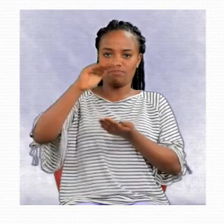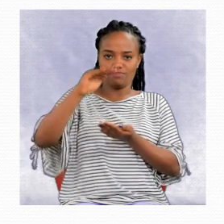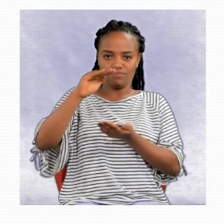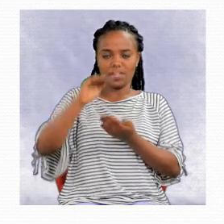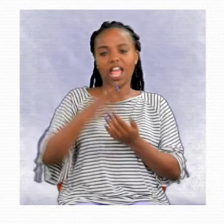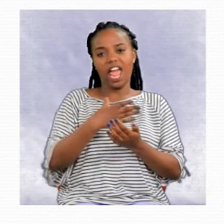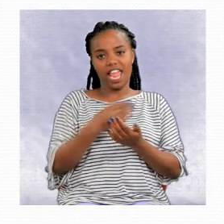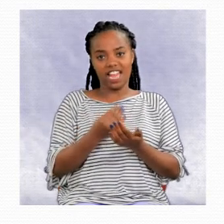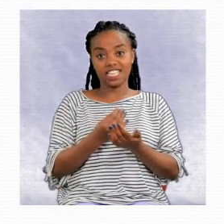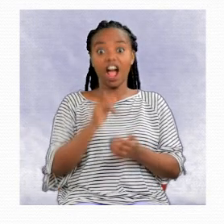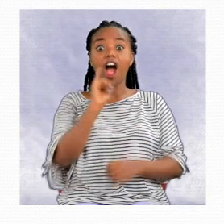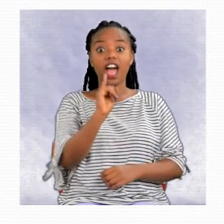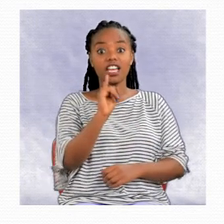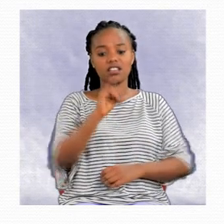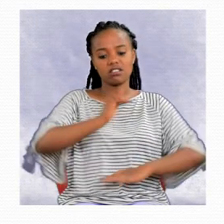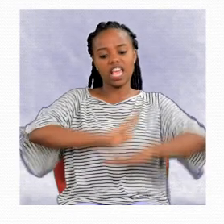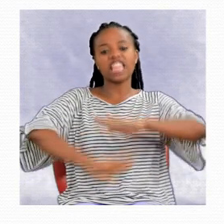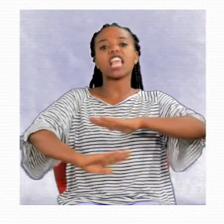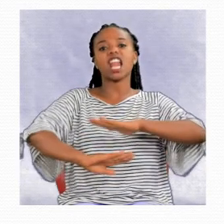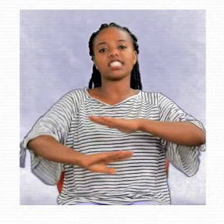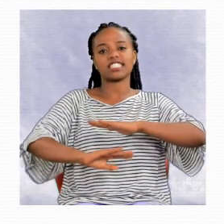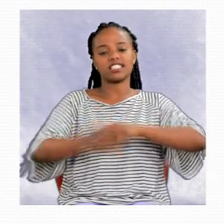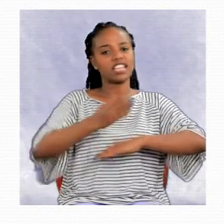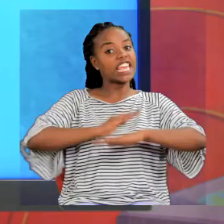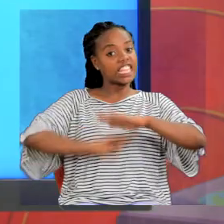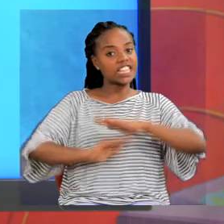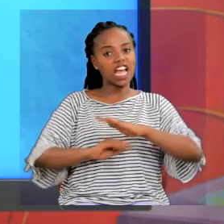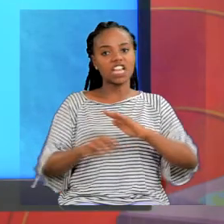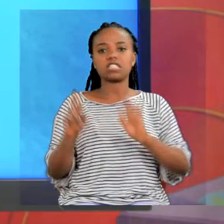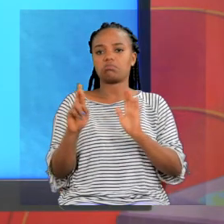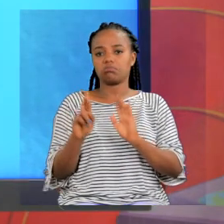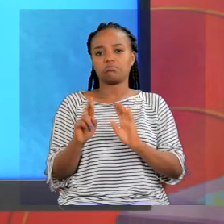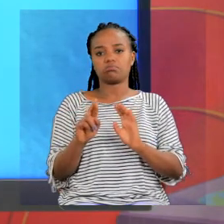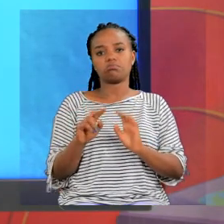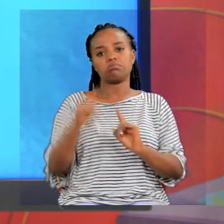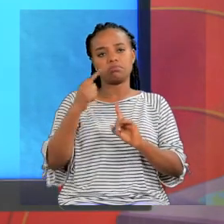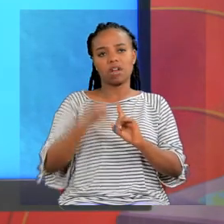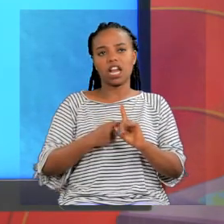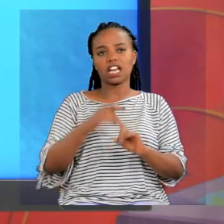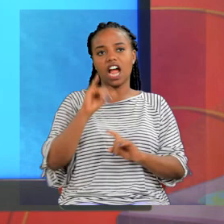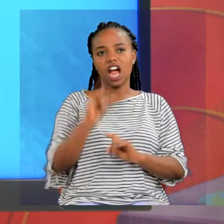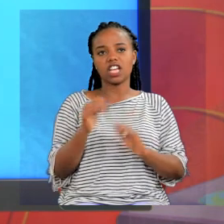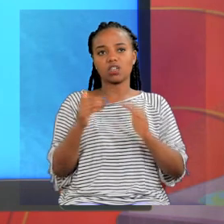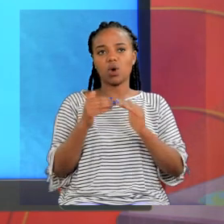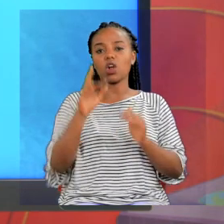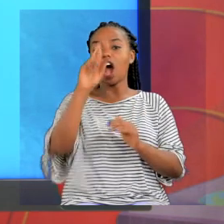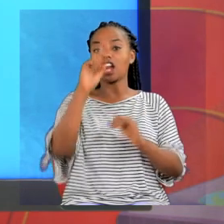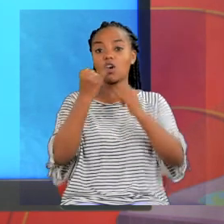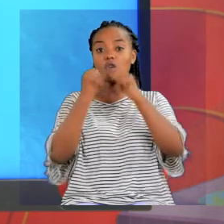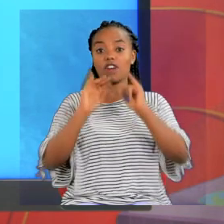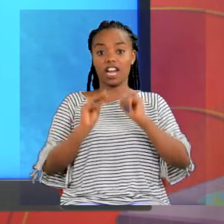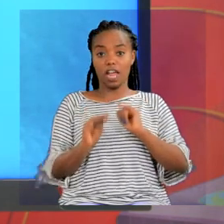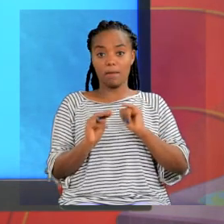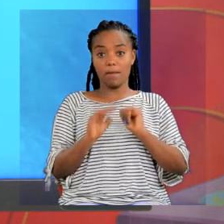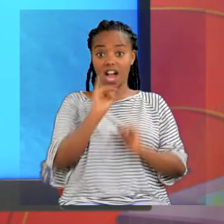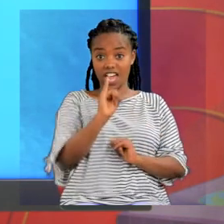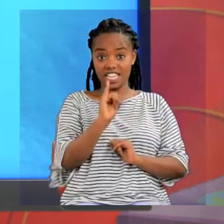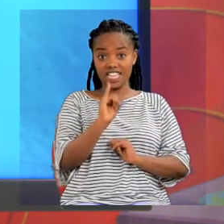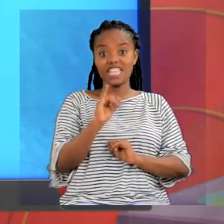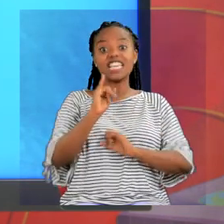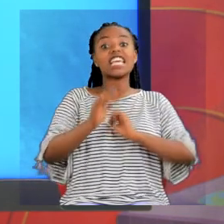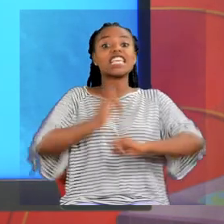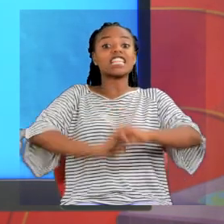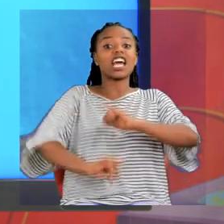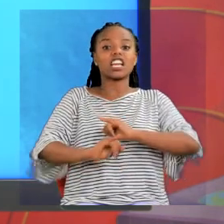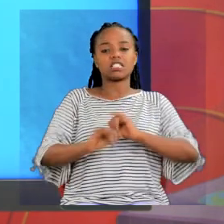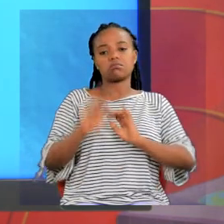here, I is this interest rate per period. I is given by R over M, where R is this the interest rate per